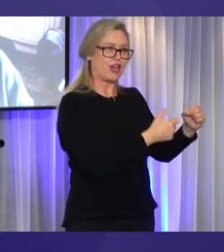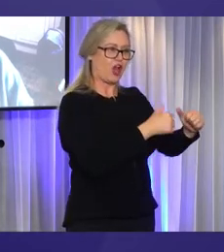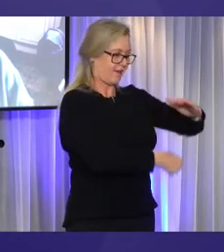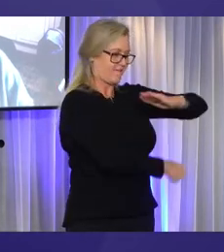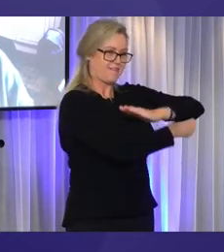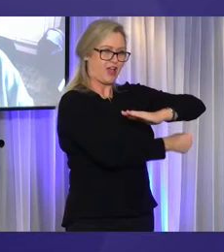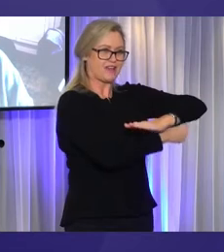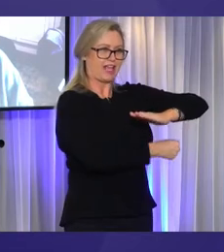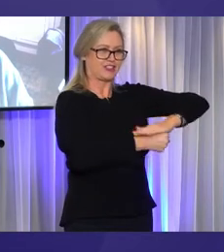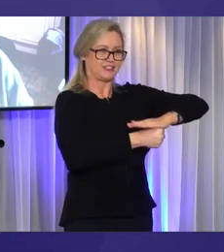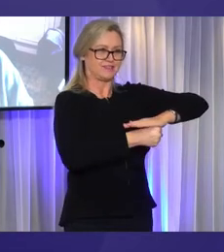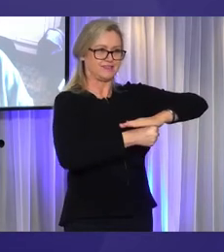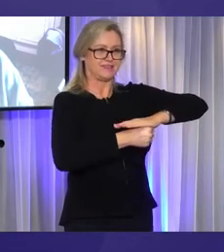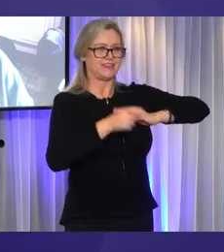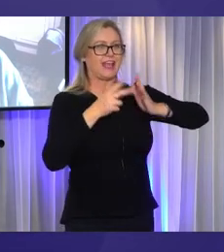which the house is built.